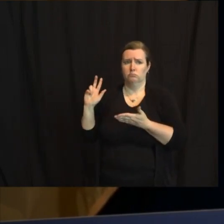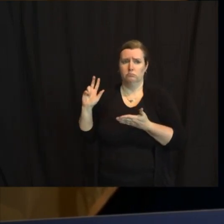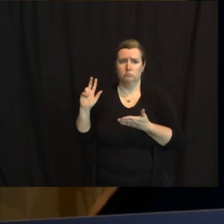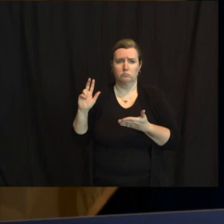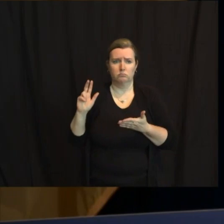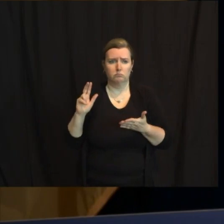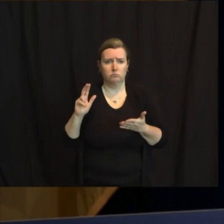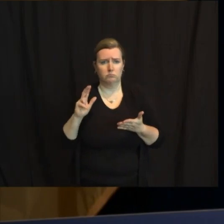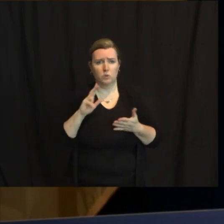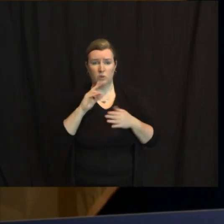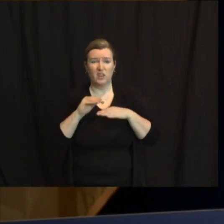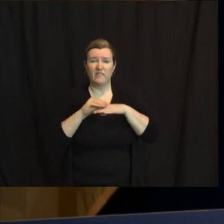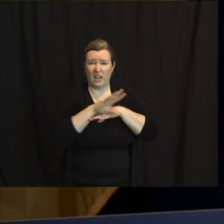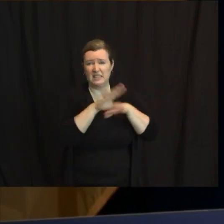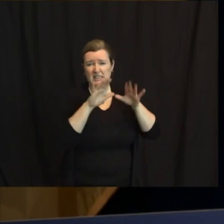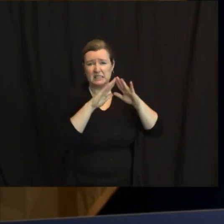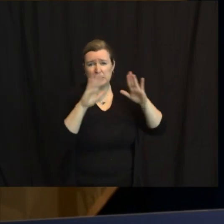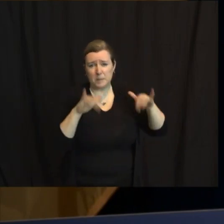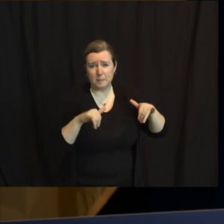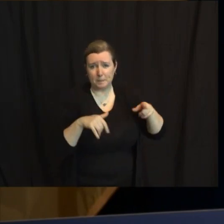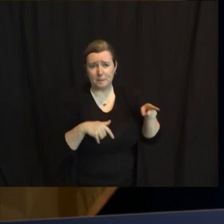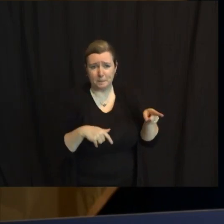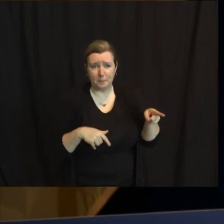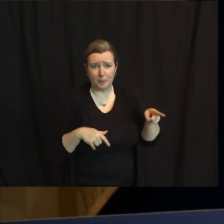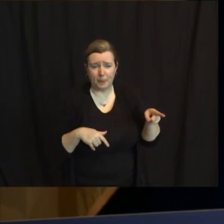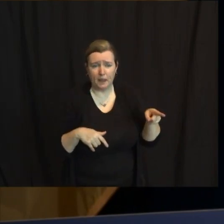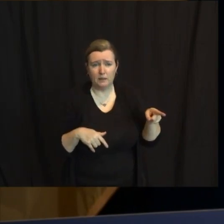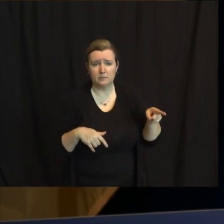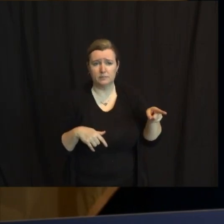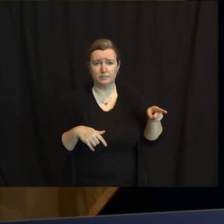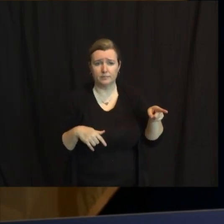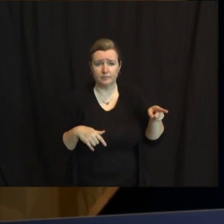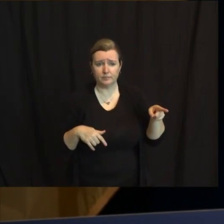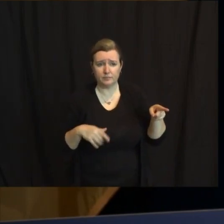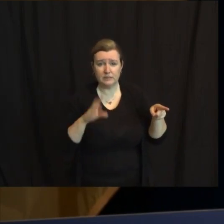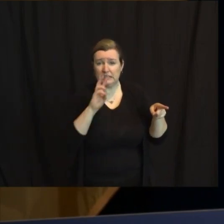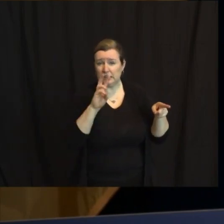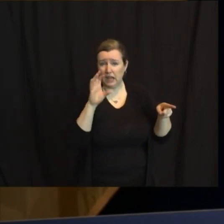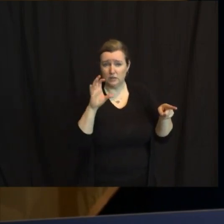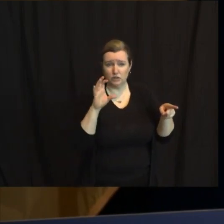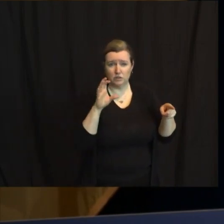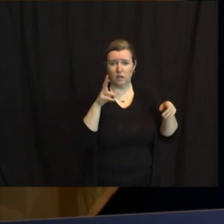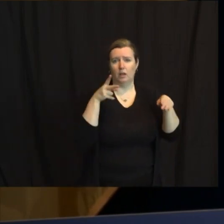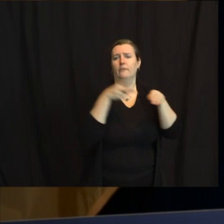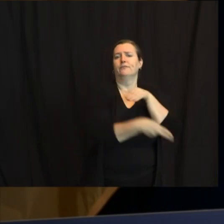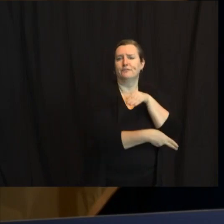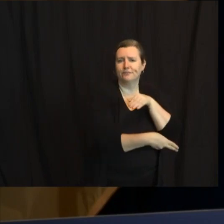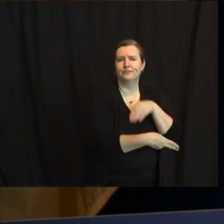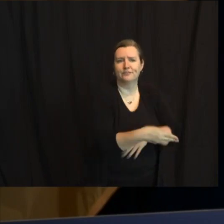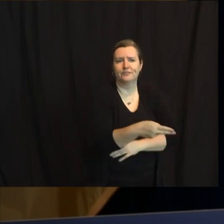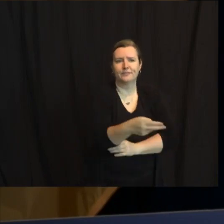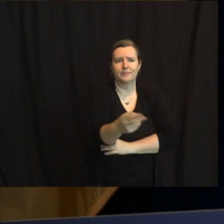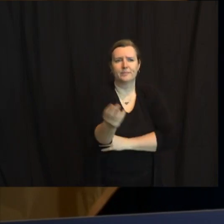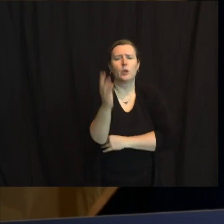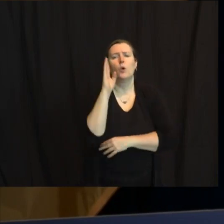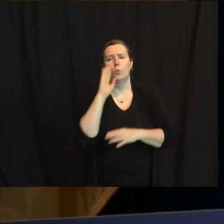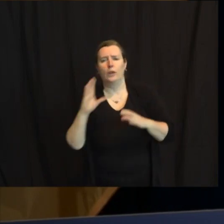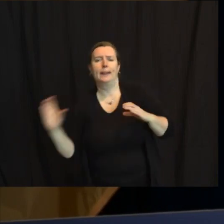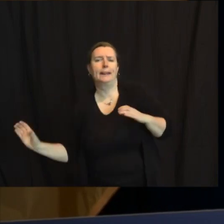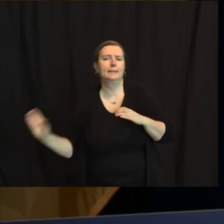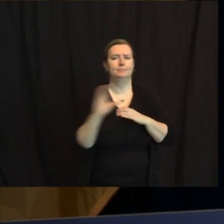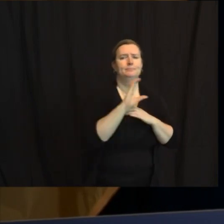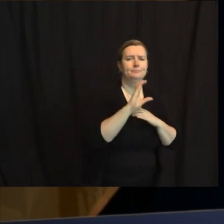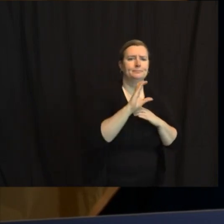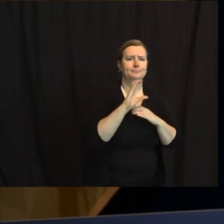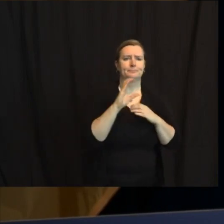system. So that cut off the $600. They're all getting refunded back that money going forward. I have not heard, to be honest, in a while